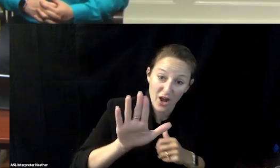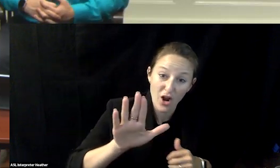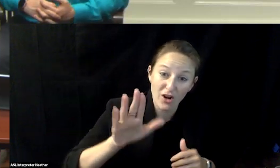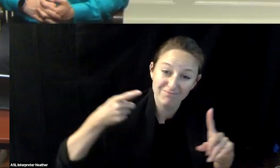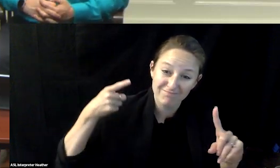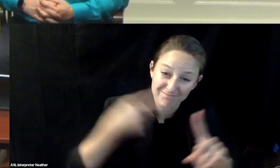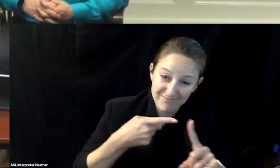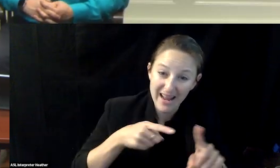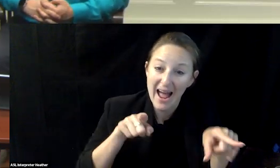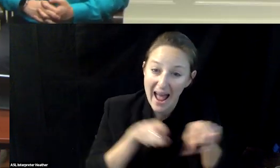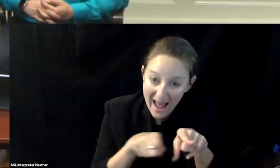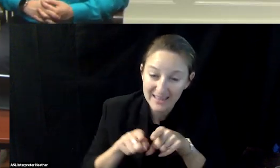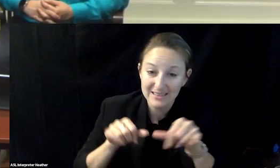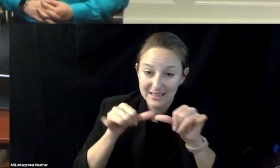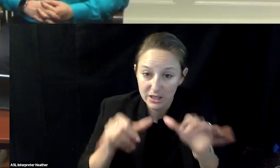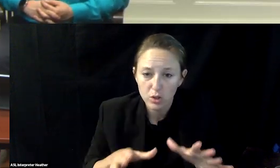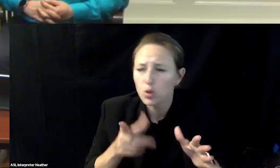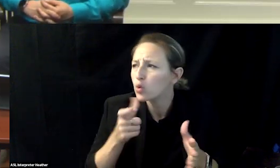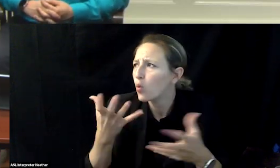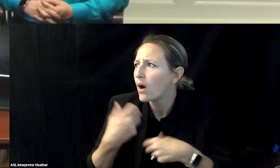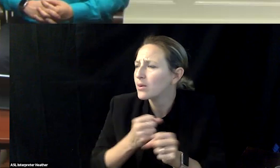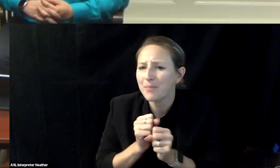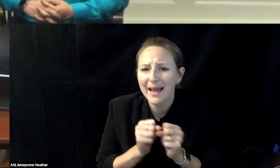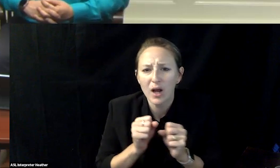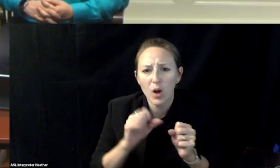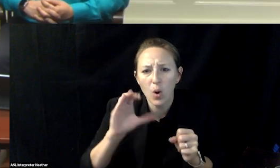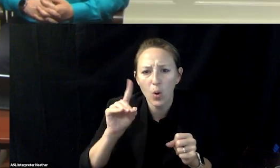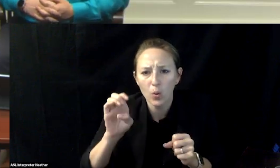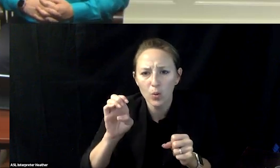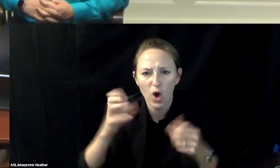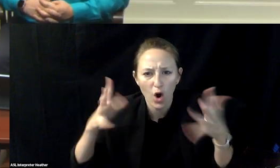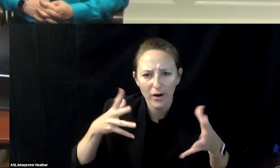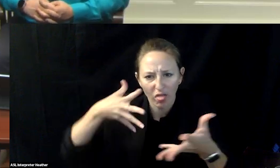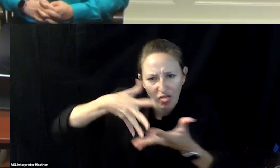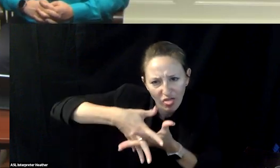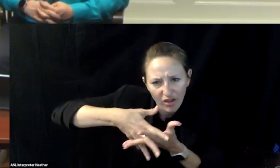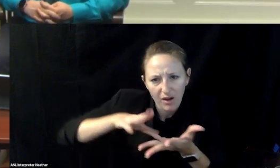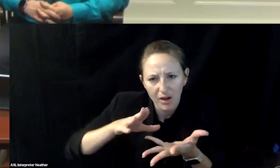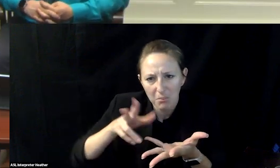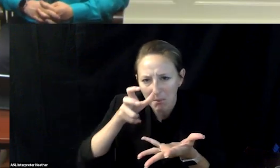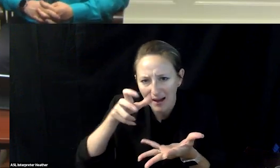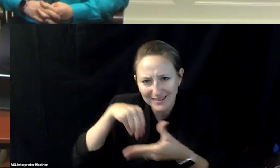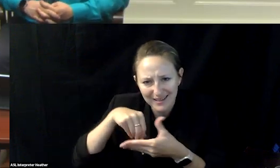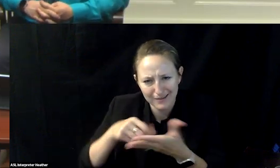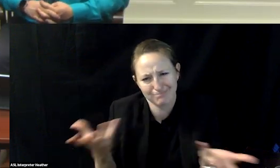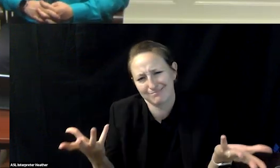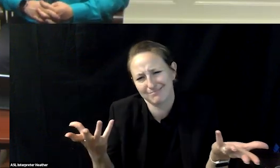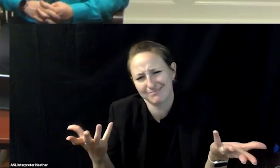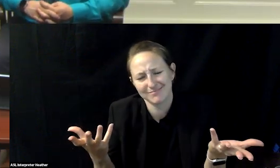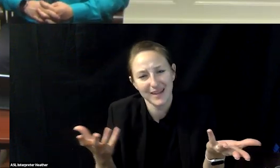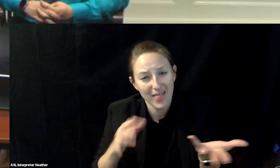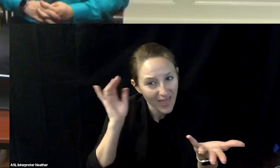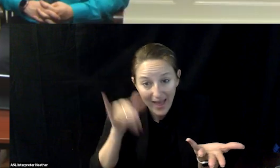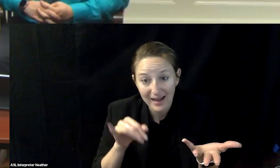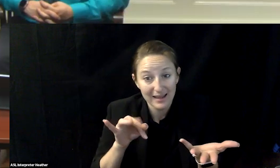Because who wants to ship code that has bugs in it? I mean, that's essentially what you're doing if you're not developing